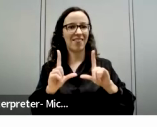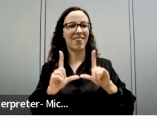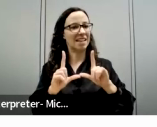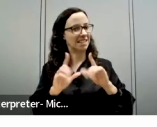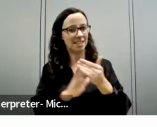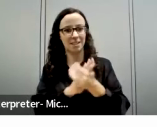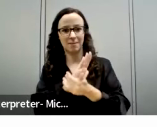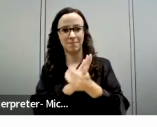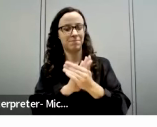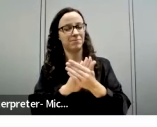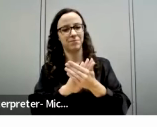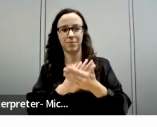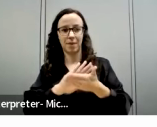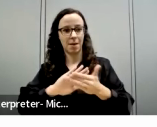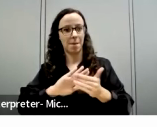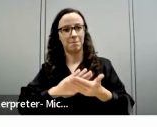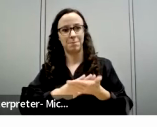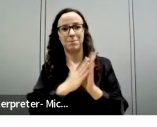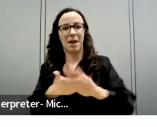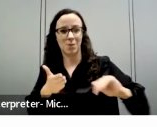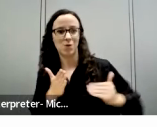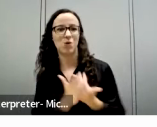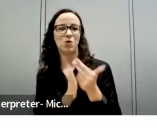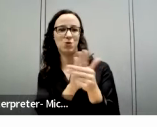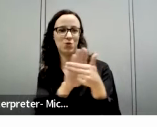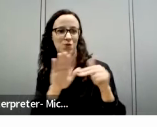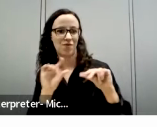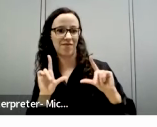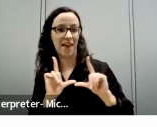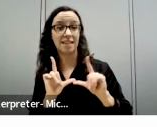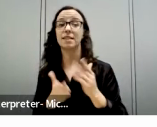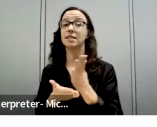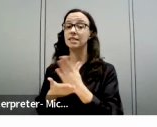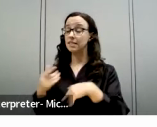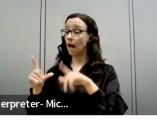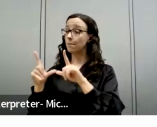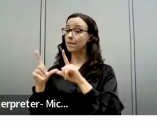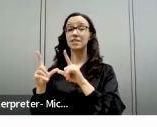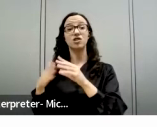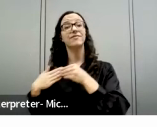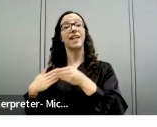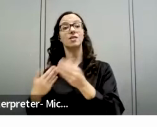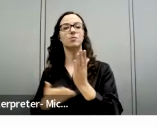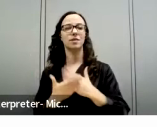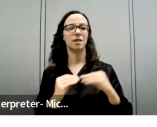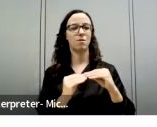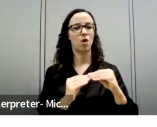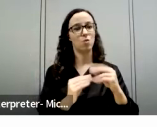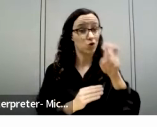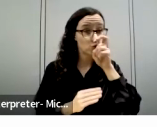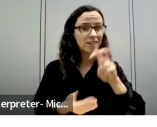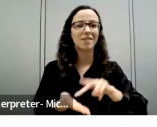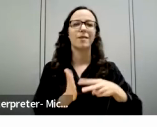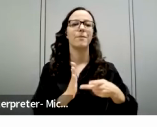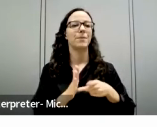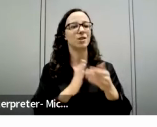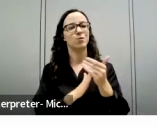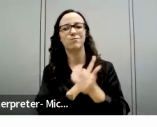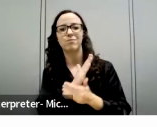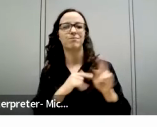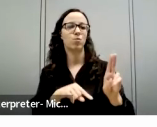default what your new product should have because, right, some licenses are compatible and others are not. All right, Stephanie, the next